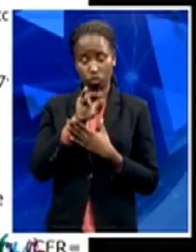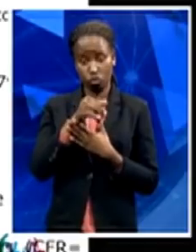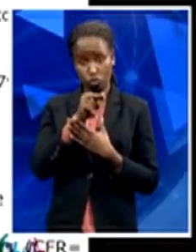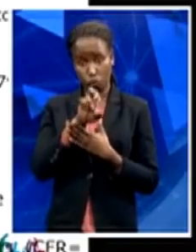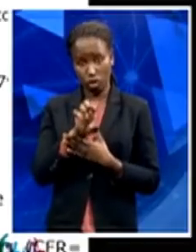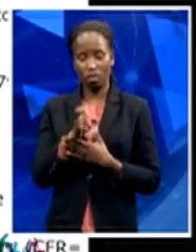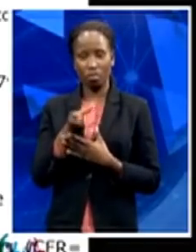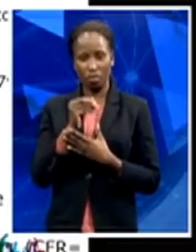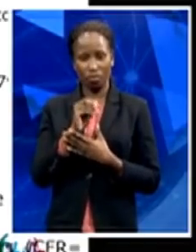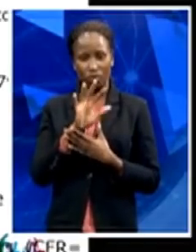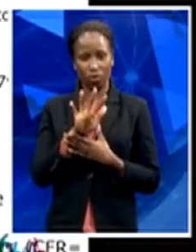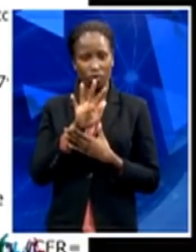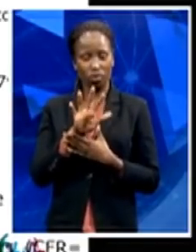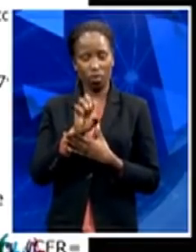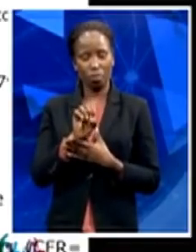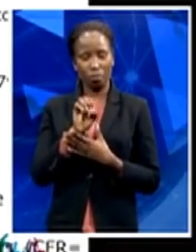50,518 from